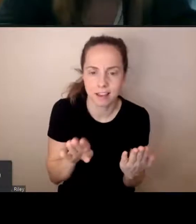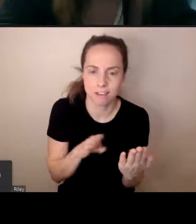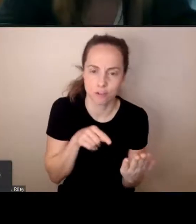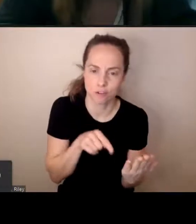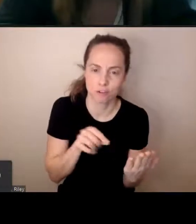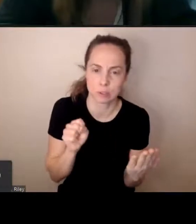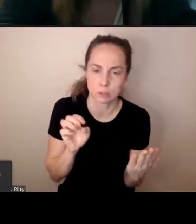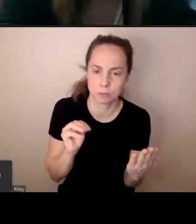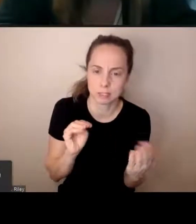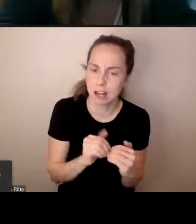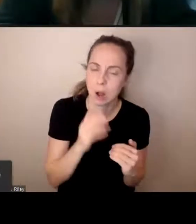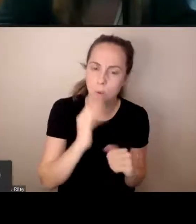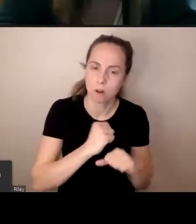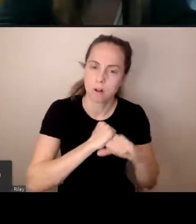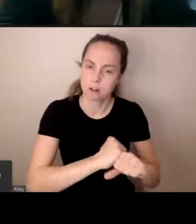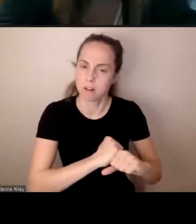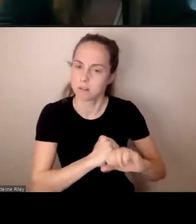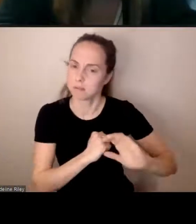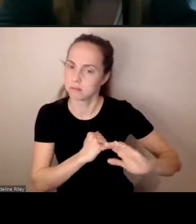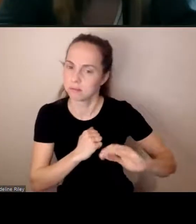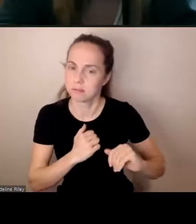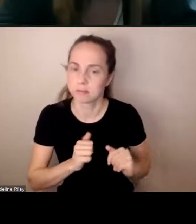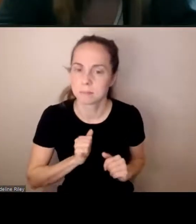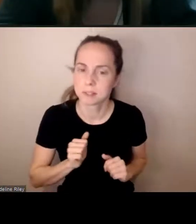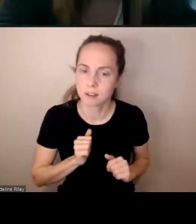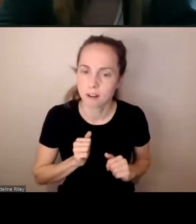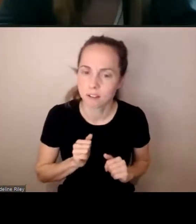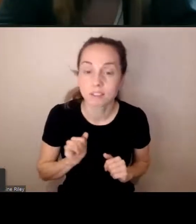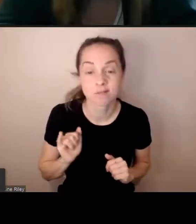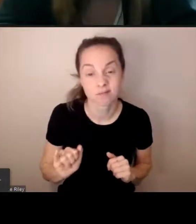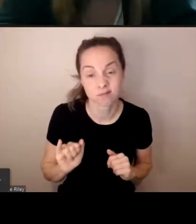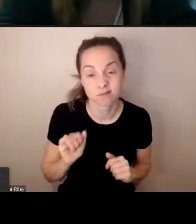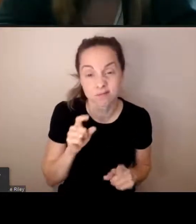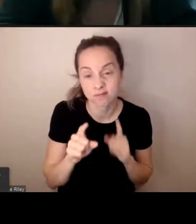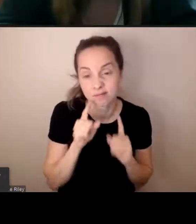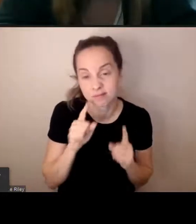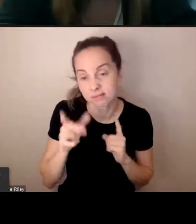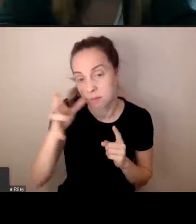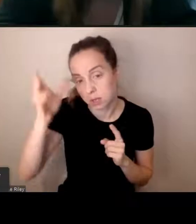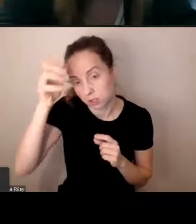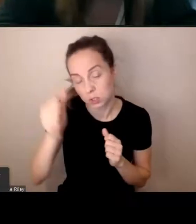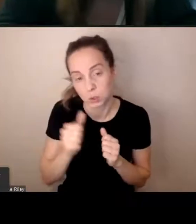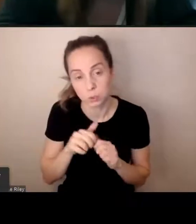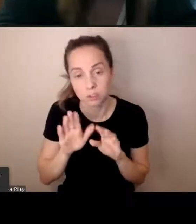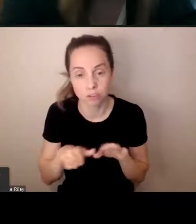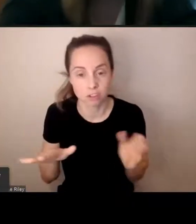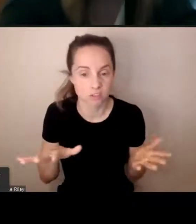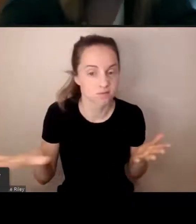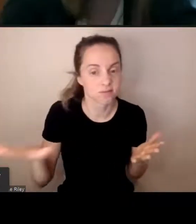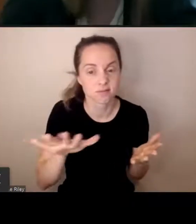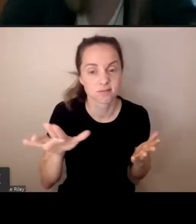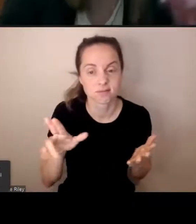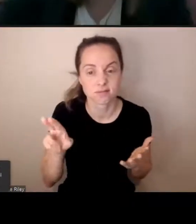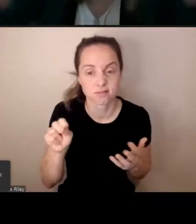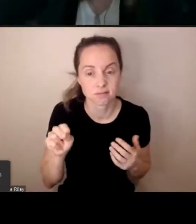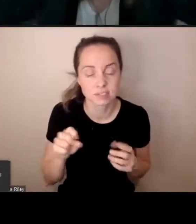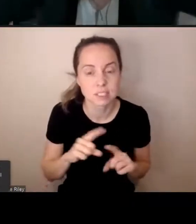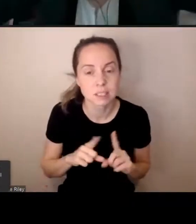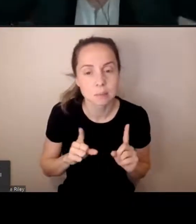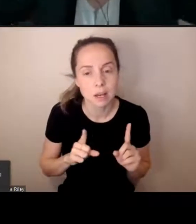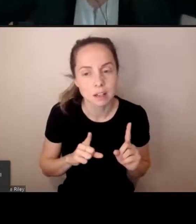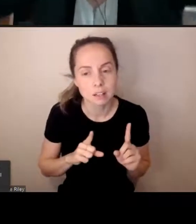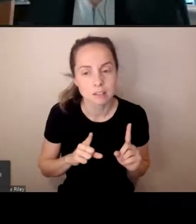myself? And those are conversations that parents are having with children all over the country. But I don't know that